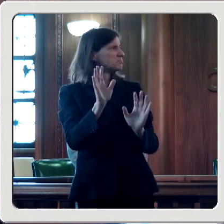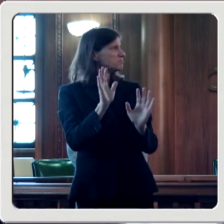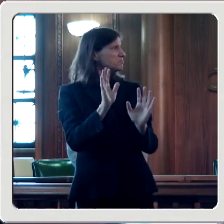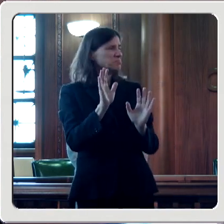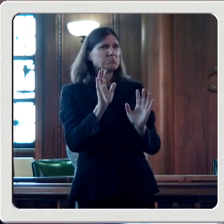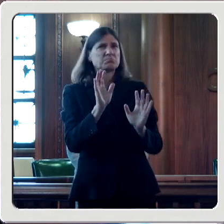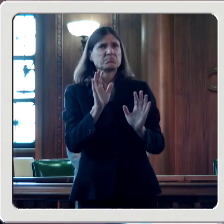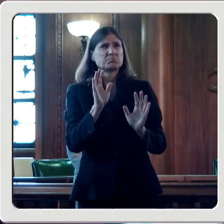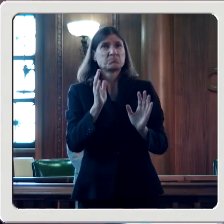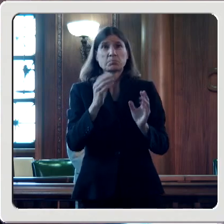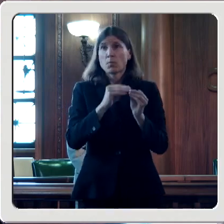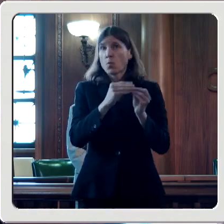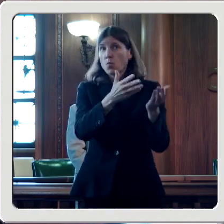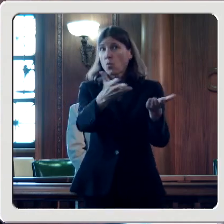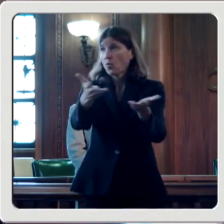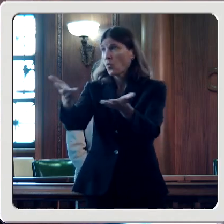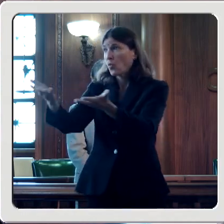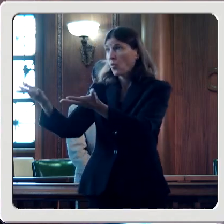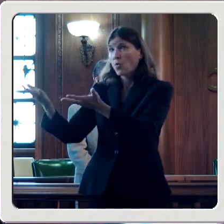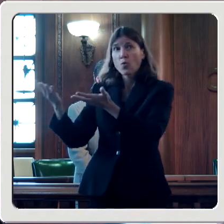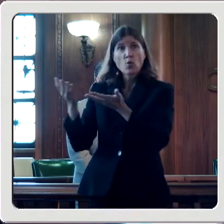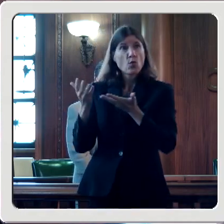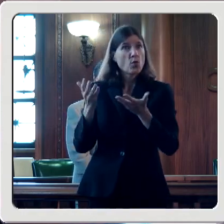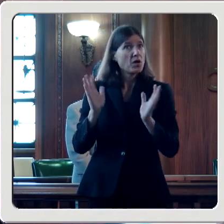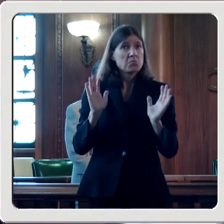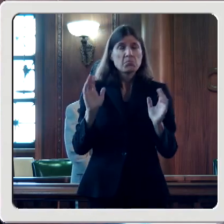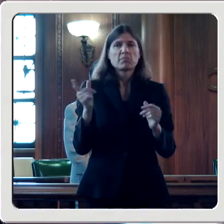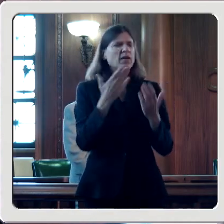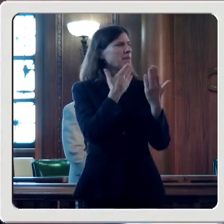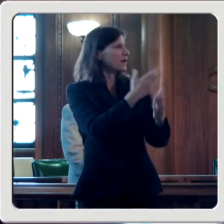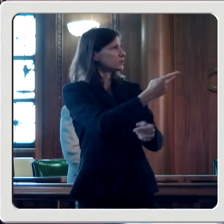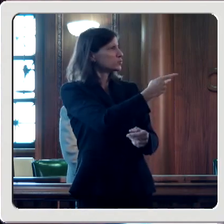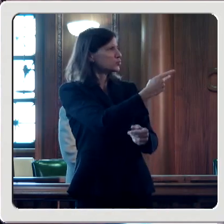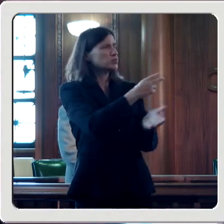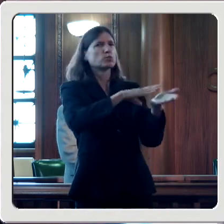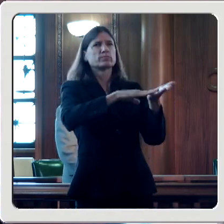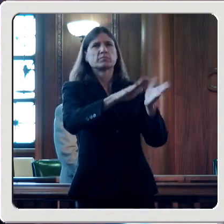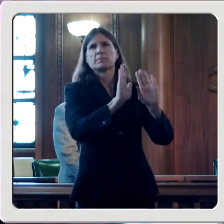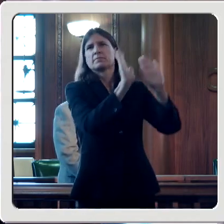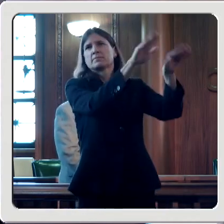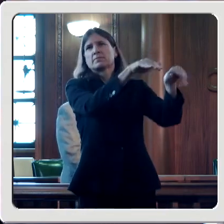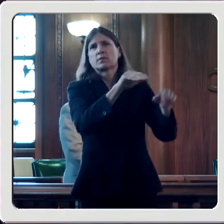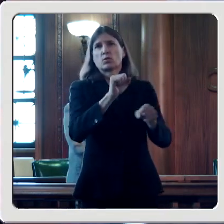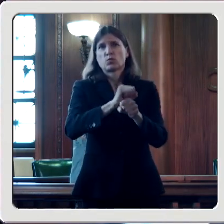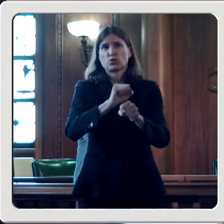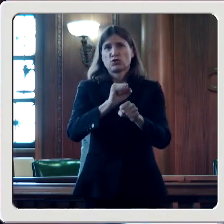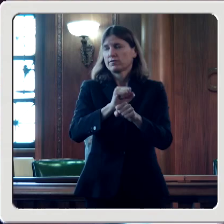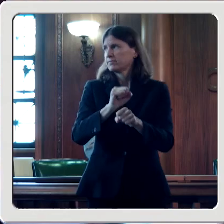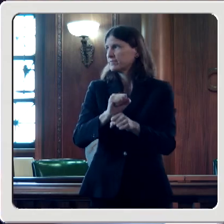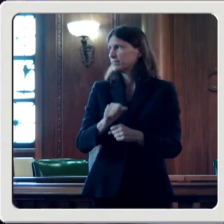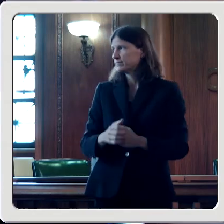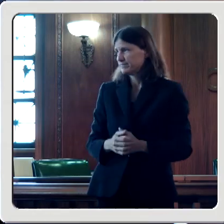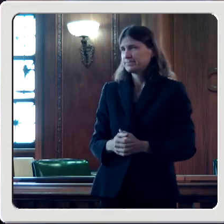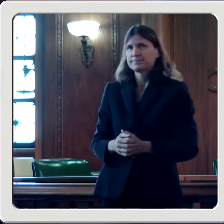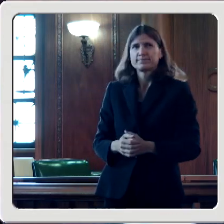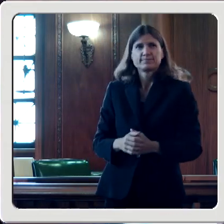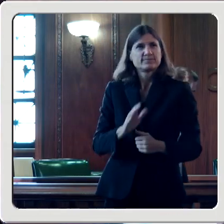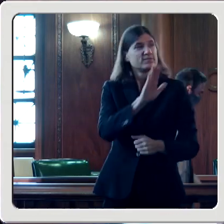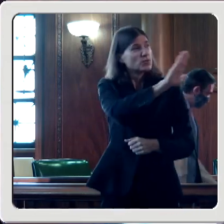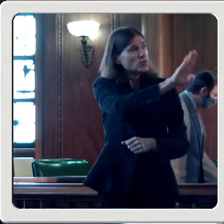Dr. Roos? Okay, gentlemen, thank you so much. Thank you, Mr. Mayor. Appreciate it. Doing Thank to you stay both. healthy, Yeah. you and your staffs and